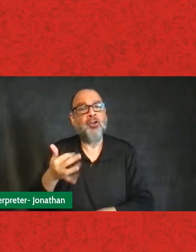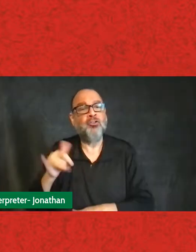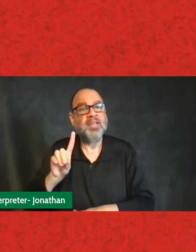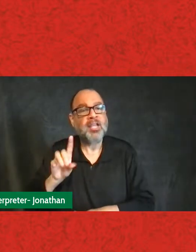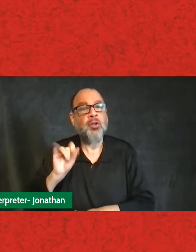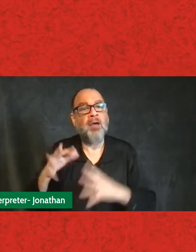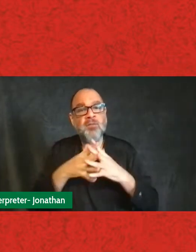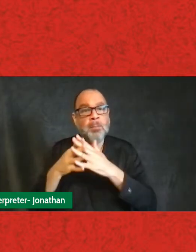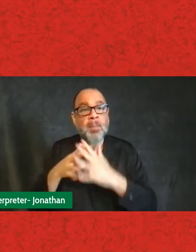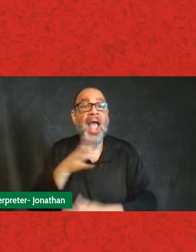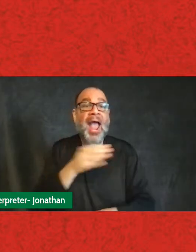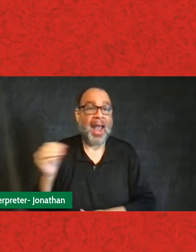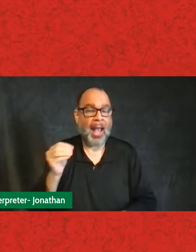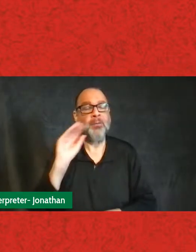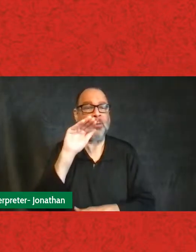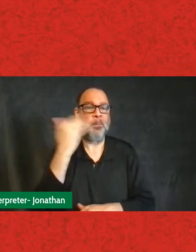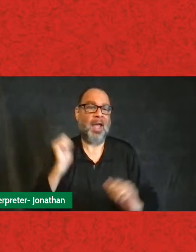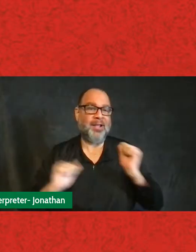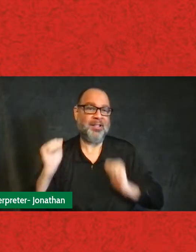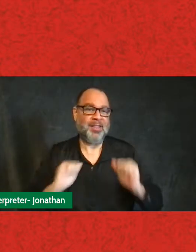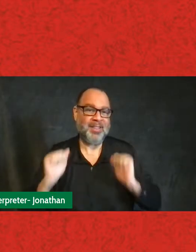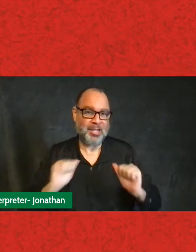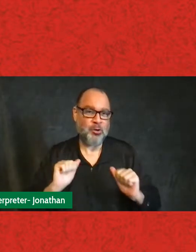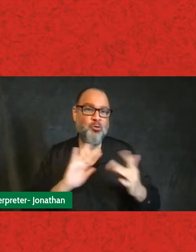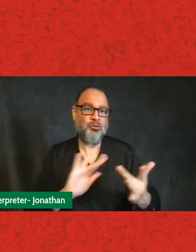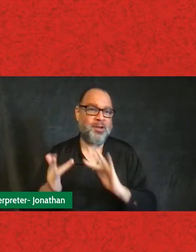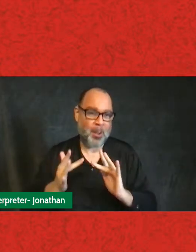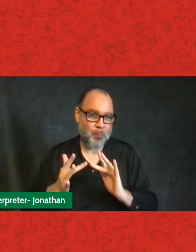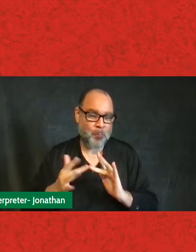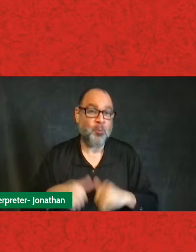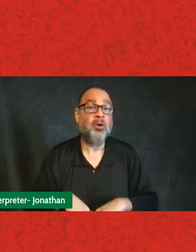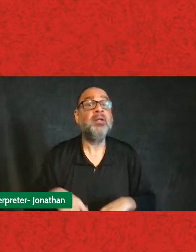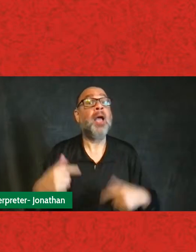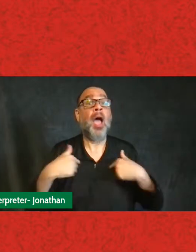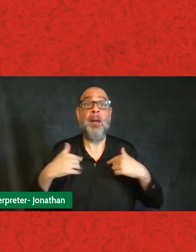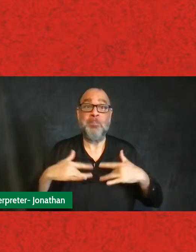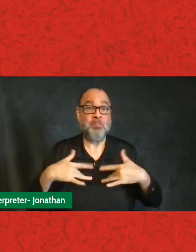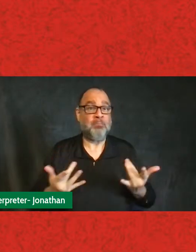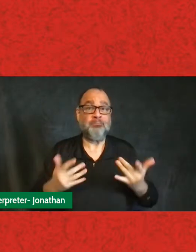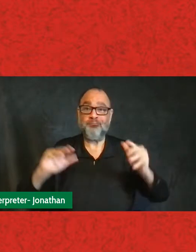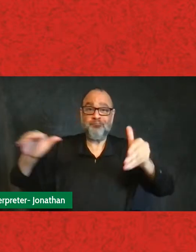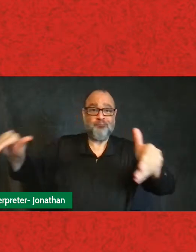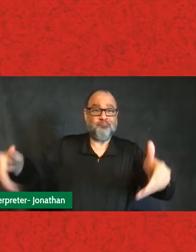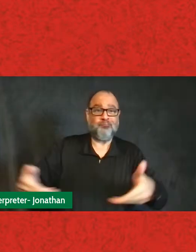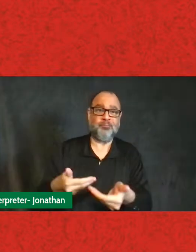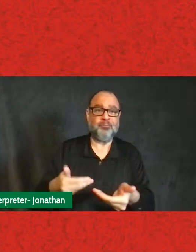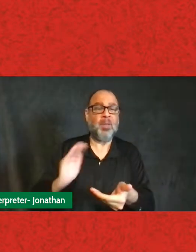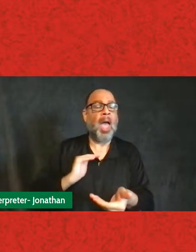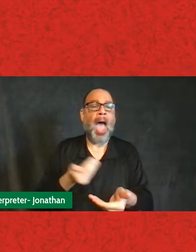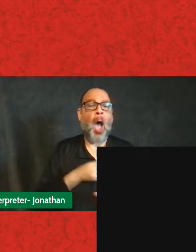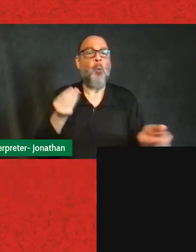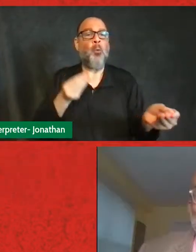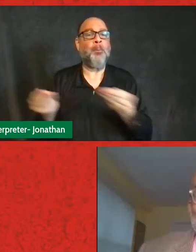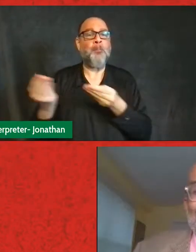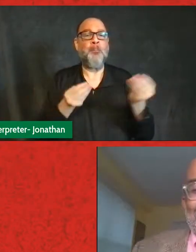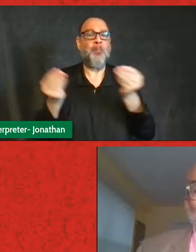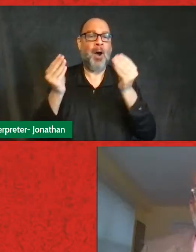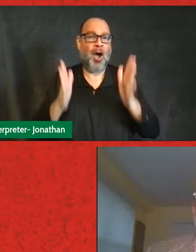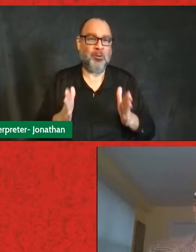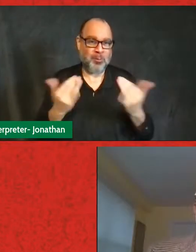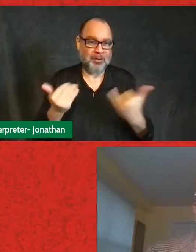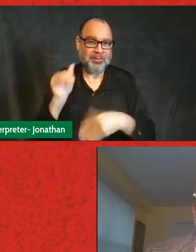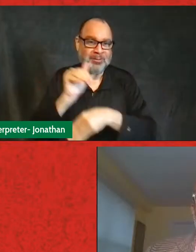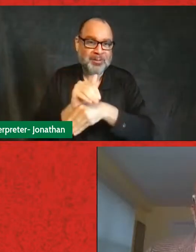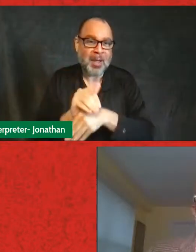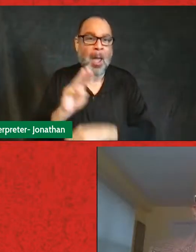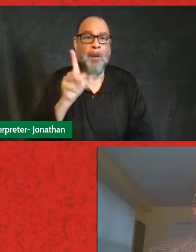Theater Network. It is my pleasure and honor to introduce our moderator this evening, Michael